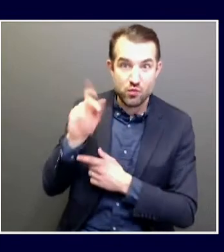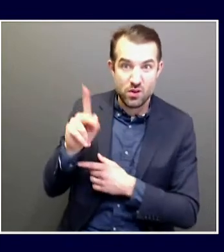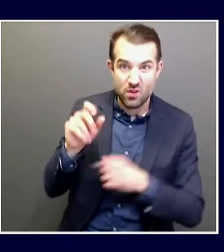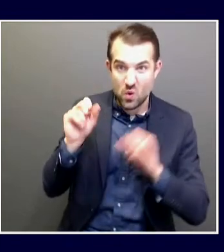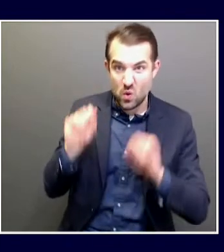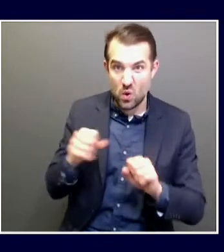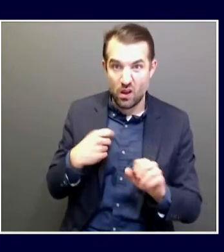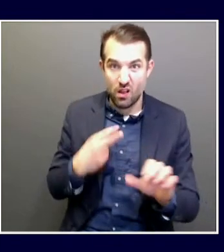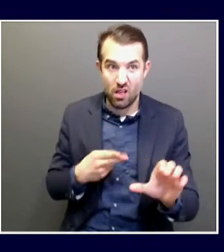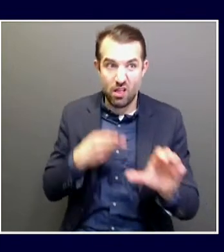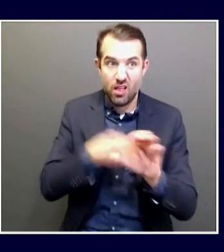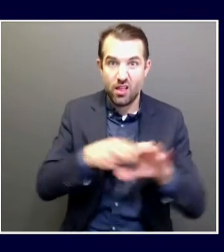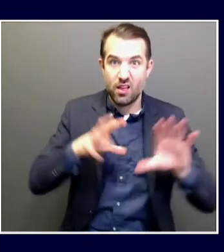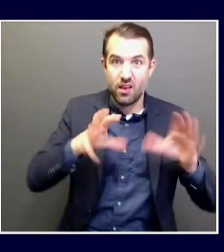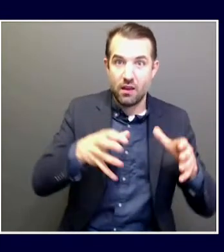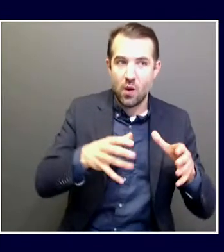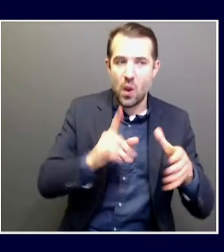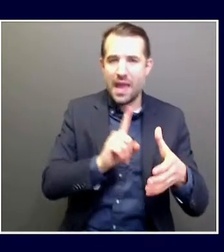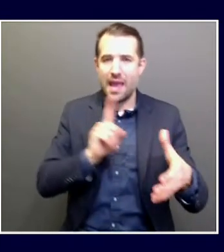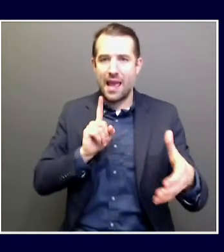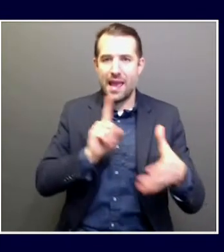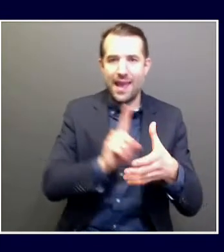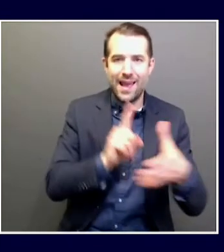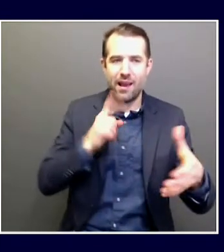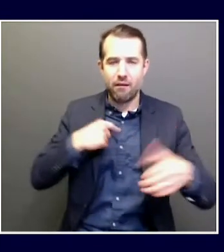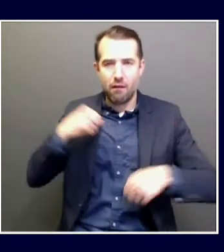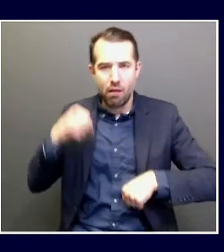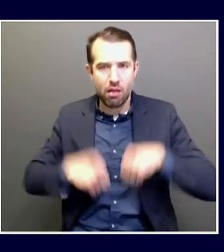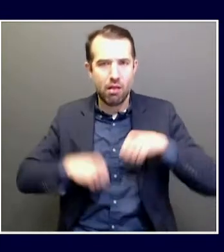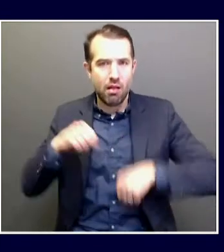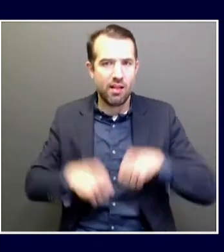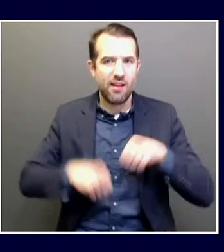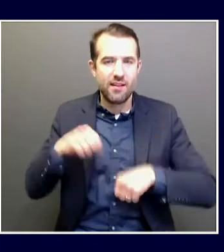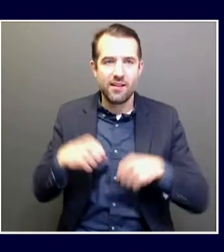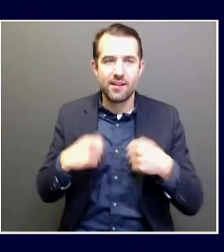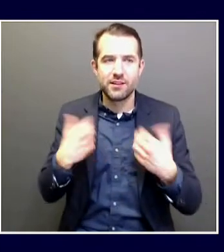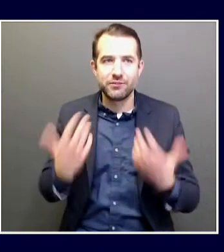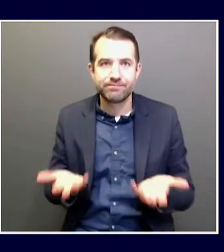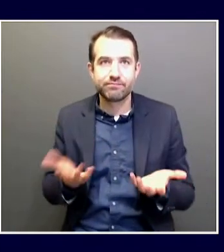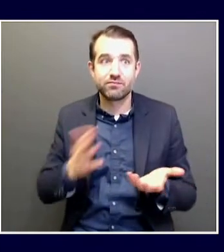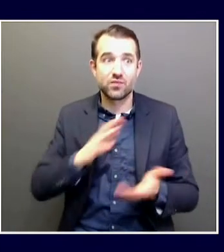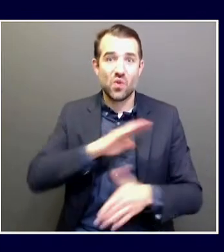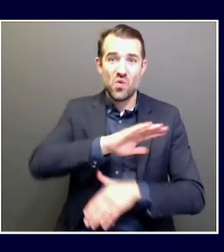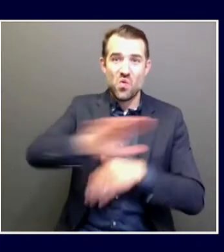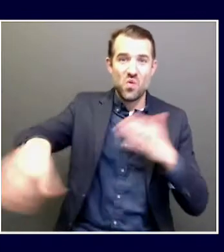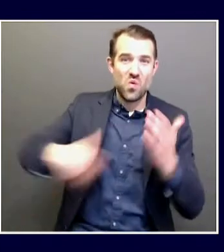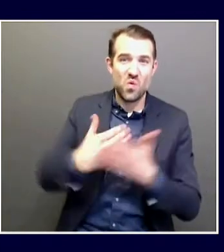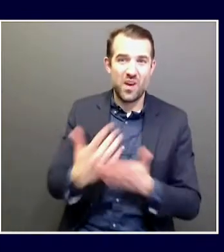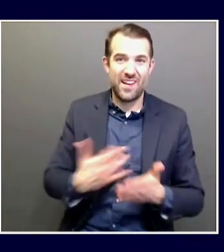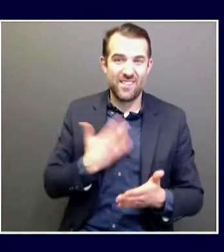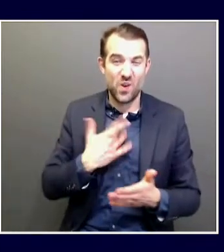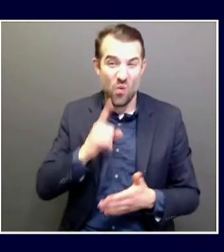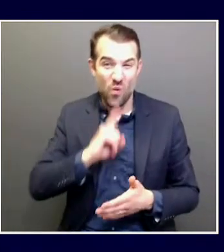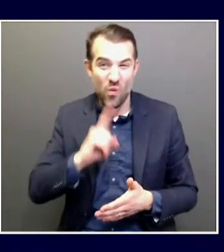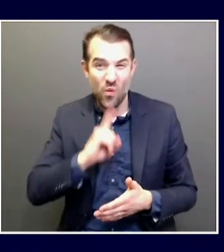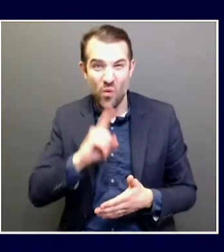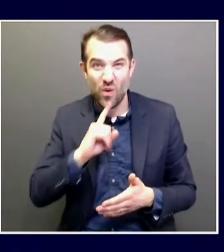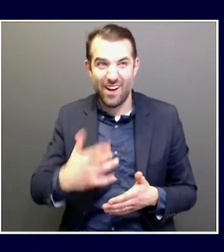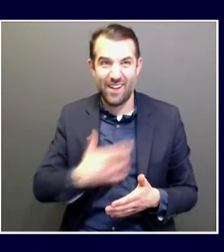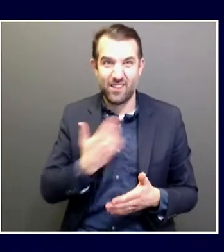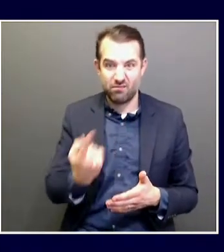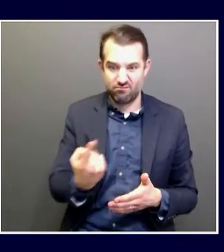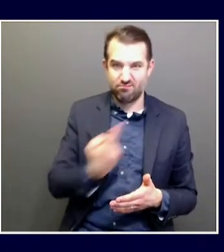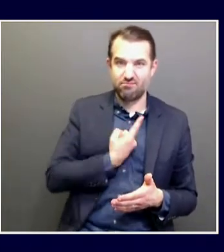like when it comes to COVID, each of us feels like we're on an island. Everyone who's taking COVID